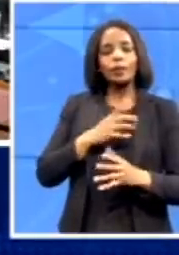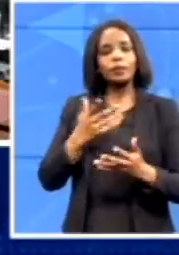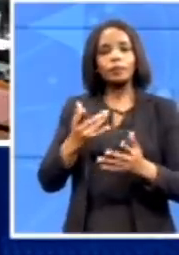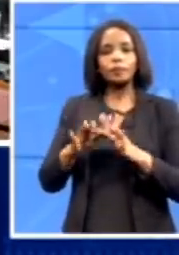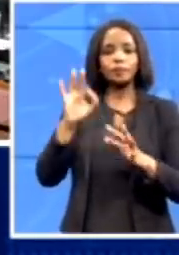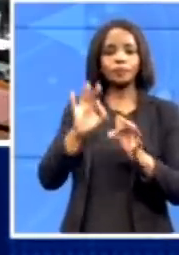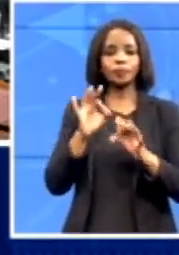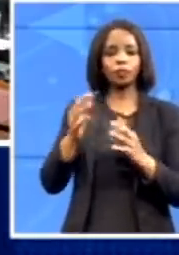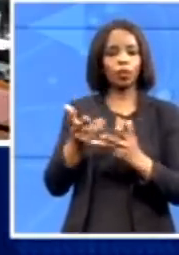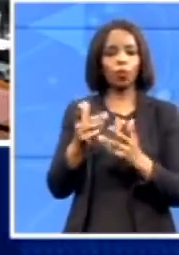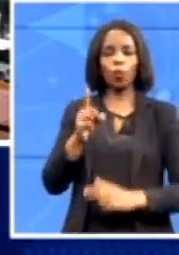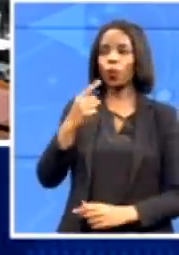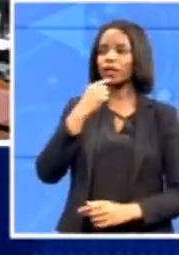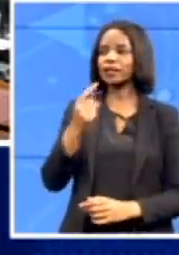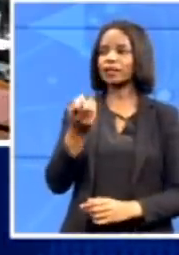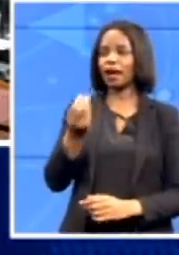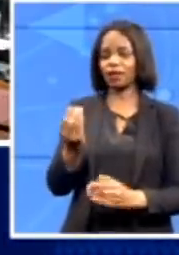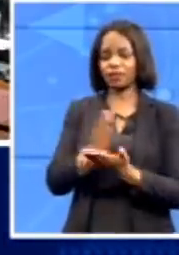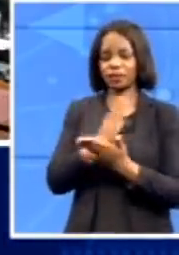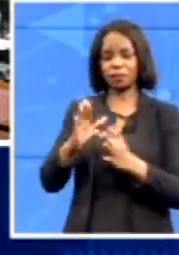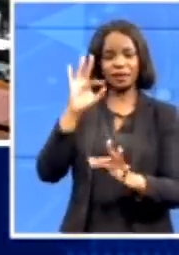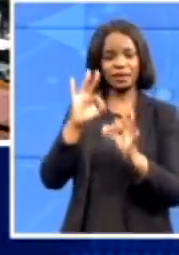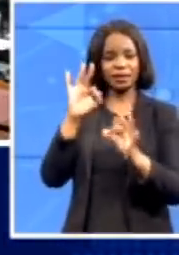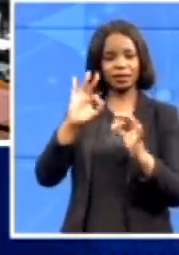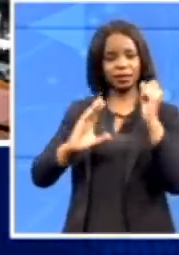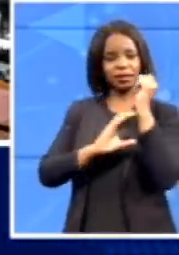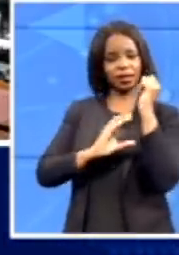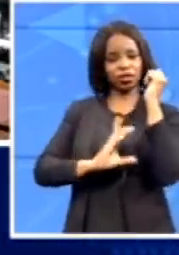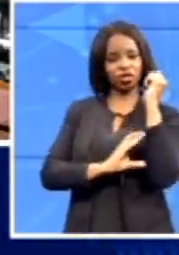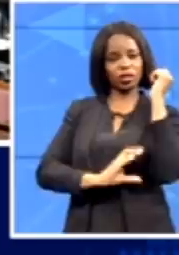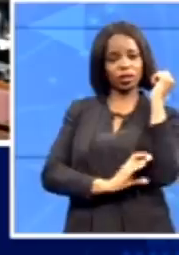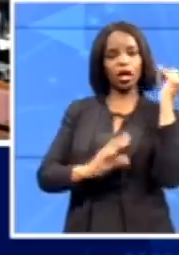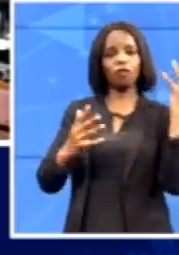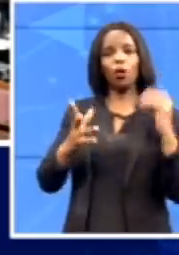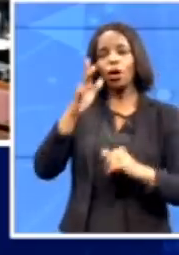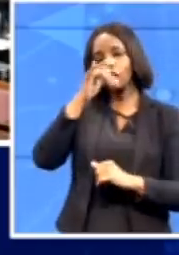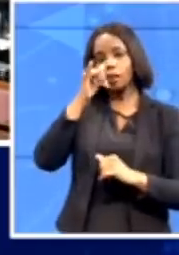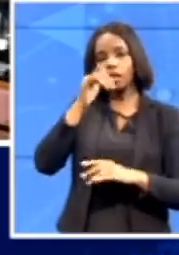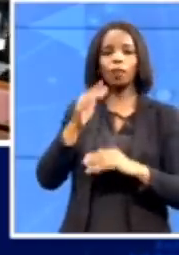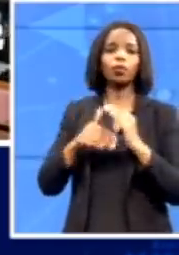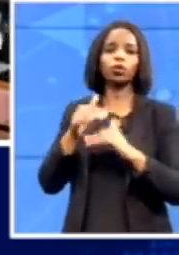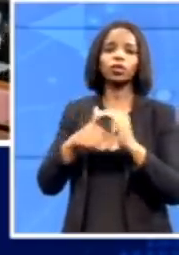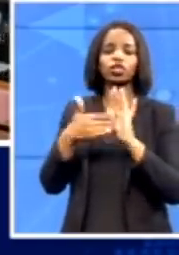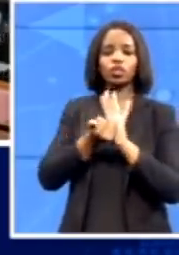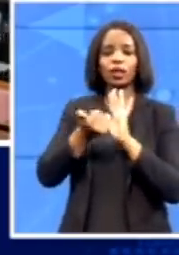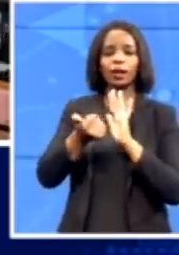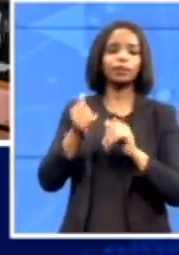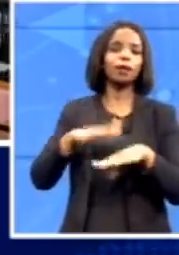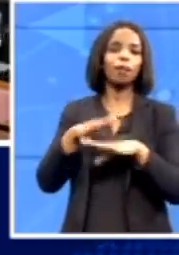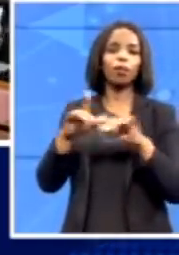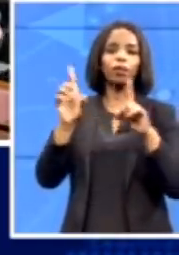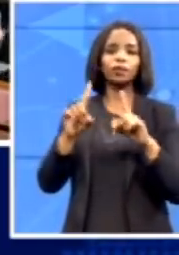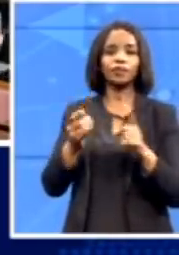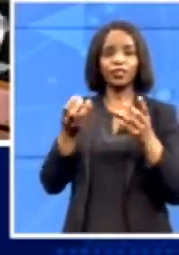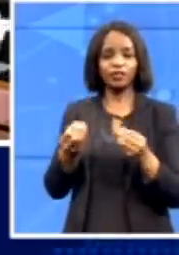certain sections of the Criminal Procedure Act, and mostly being this title, no title to prosecute,